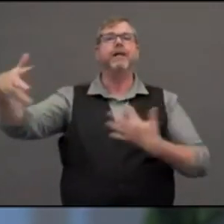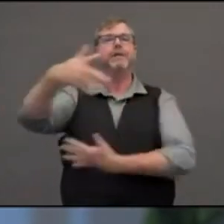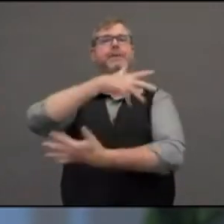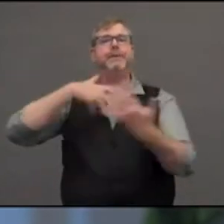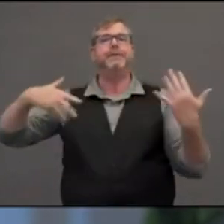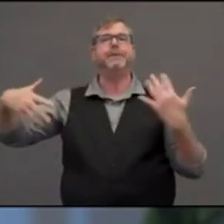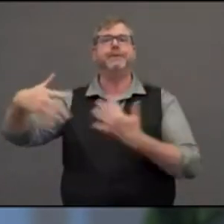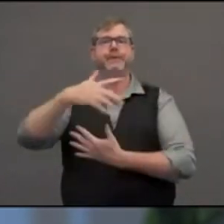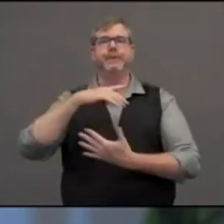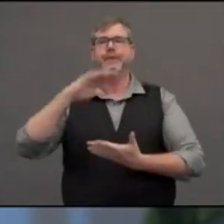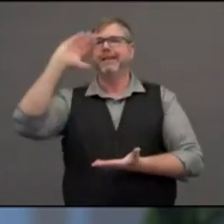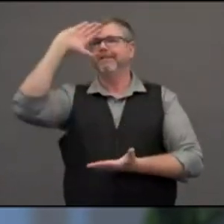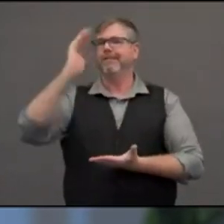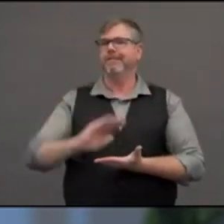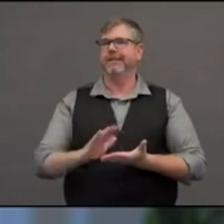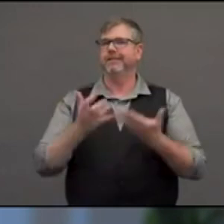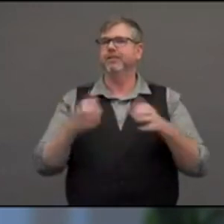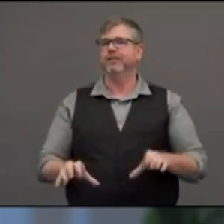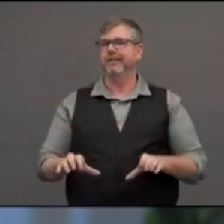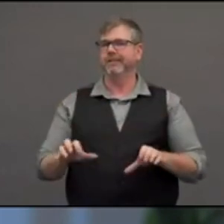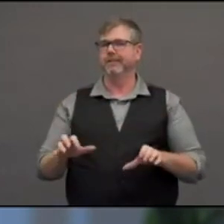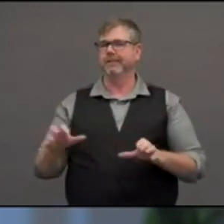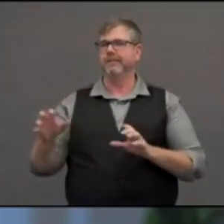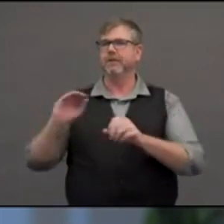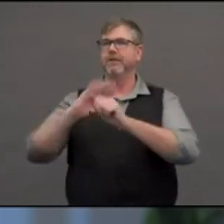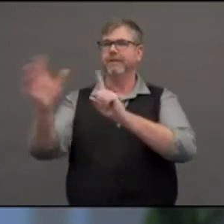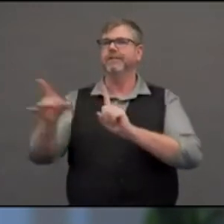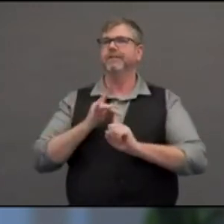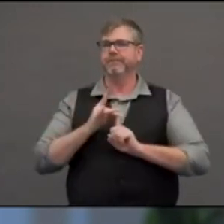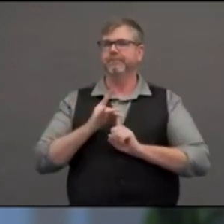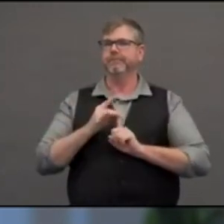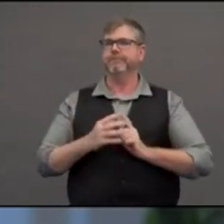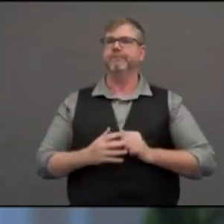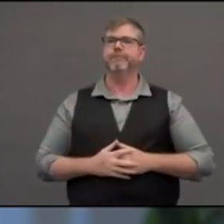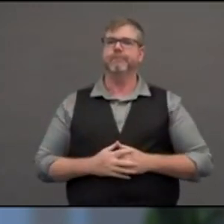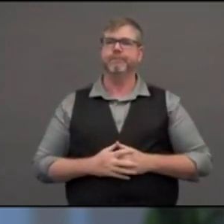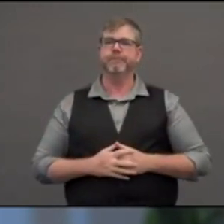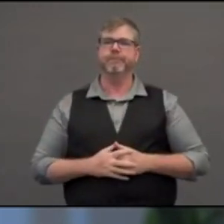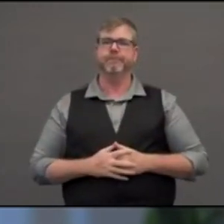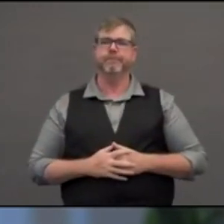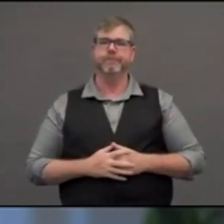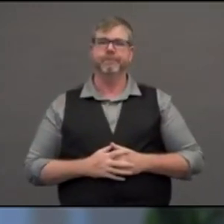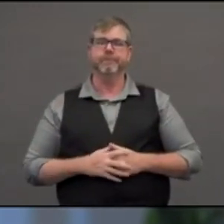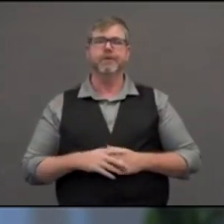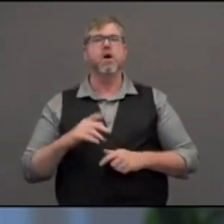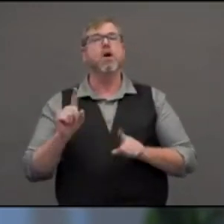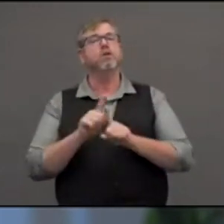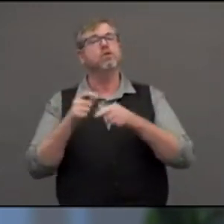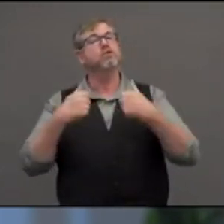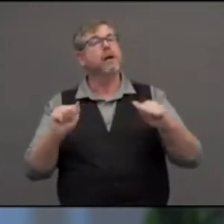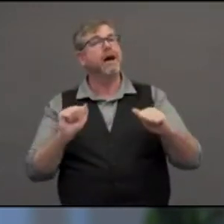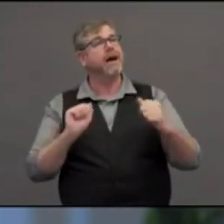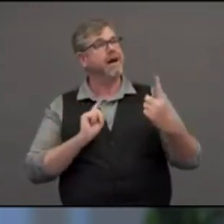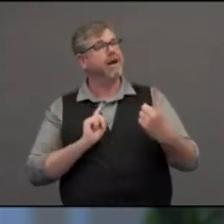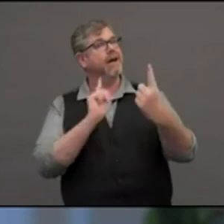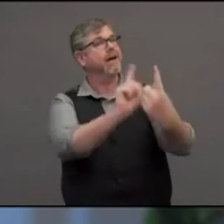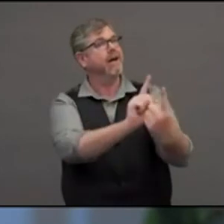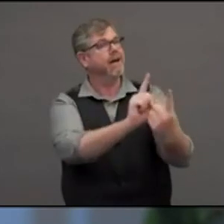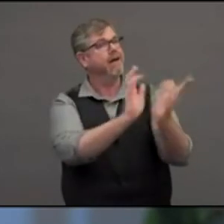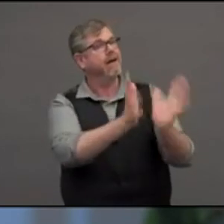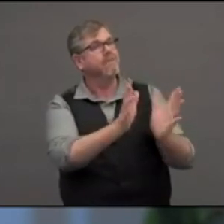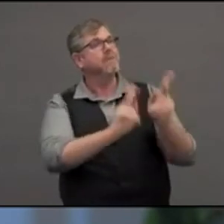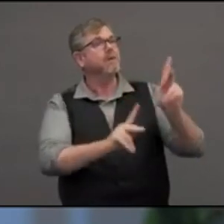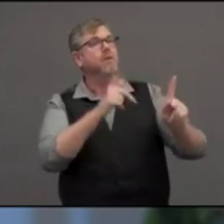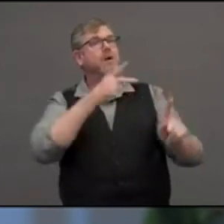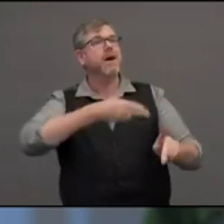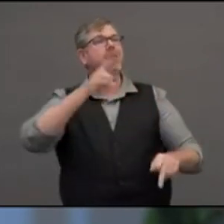of things. And then trying to not visit people at higher risk, or at least maybe calling them on the phone more, maybe saying